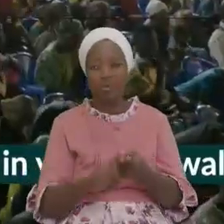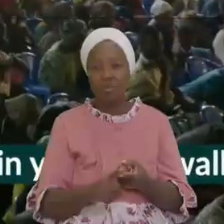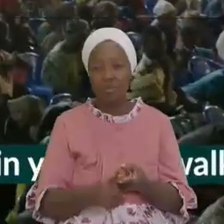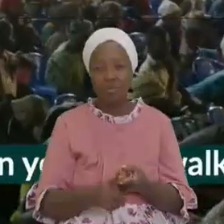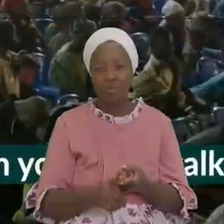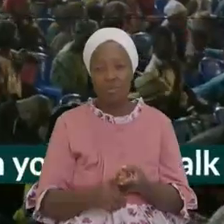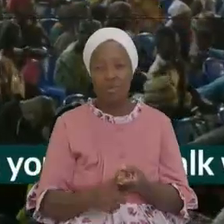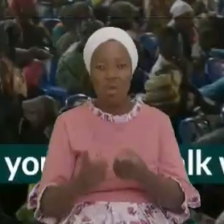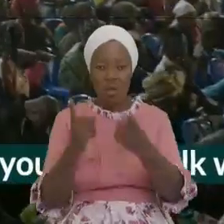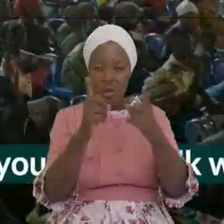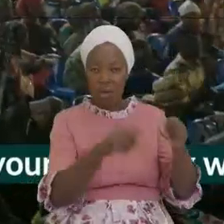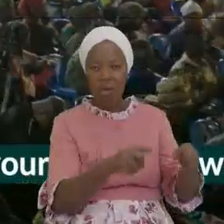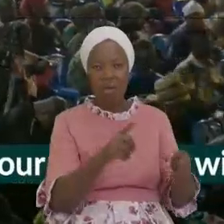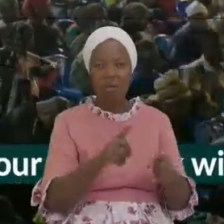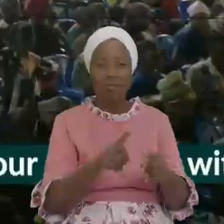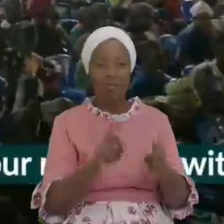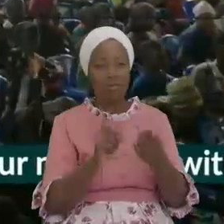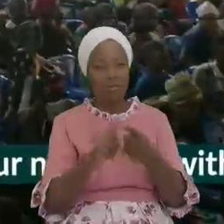come to you later and help you.